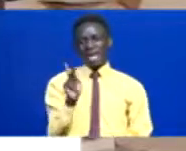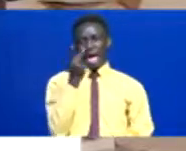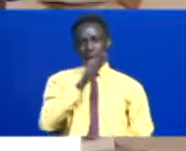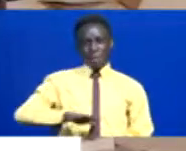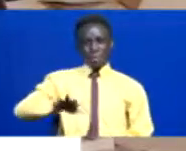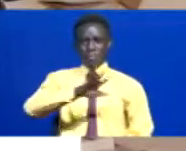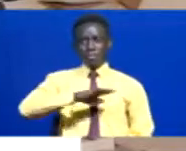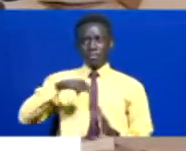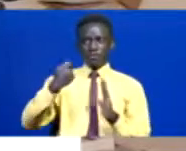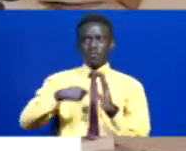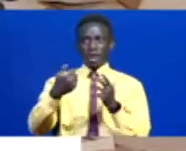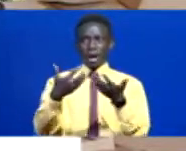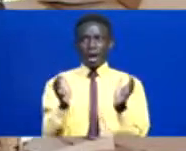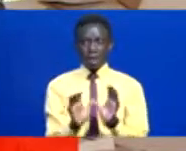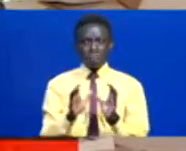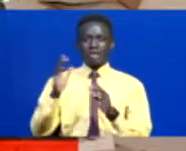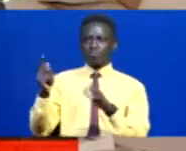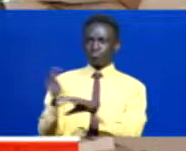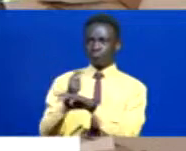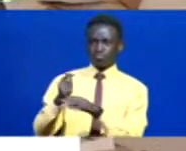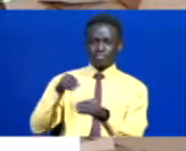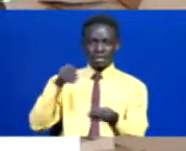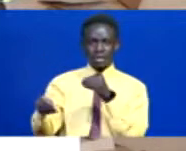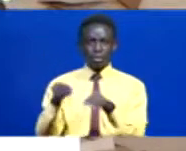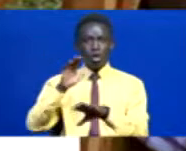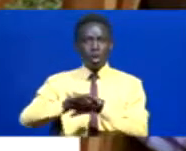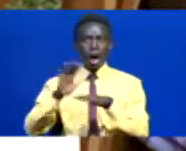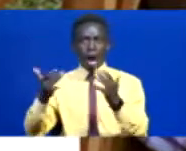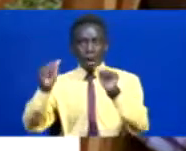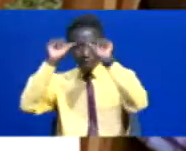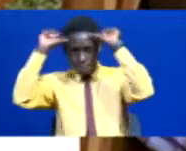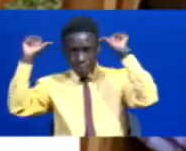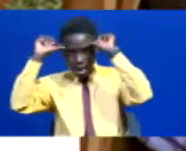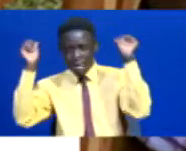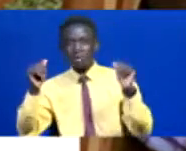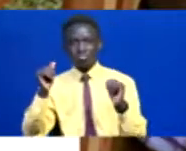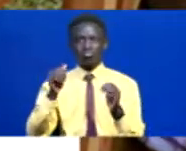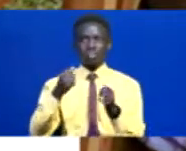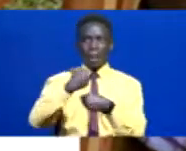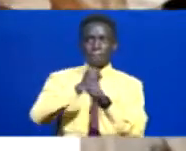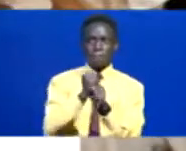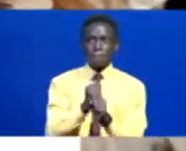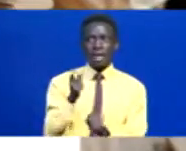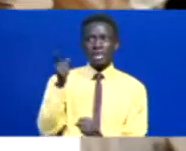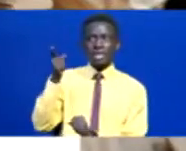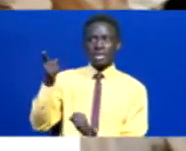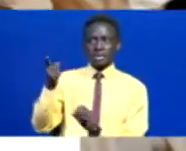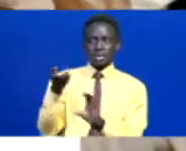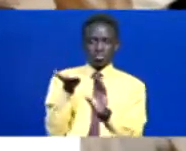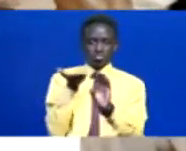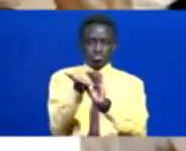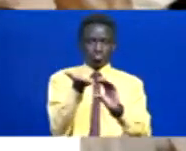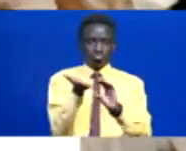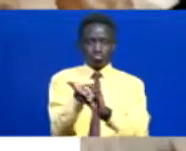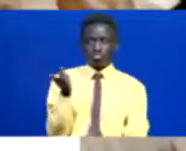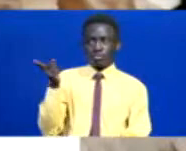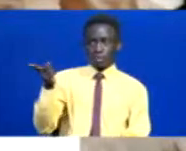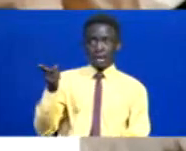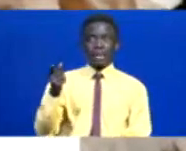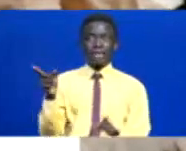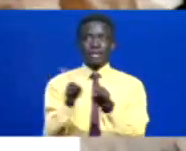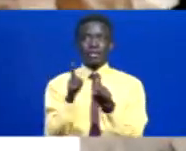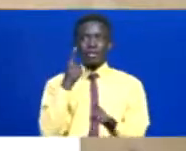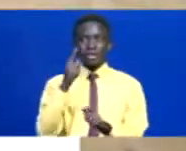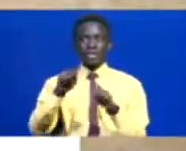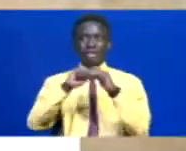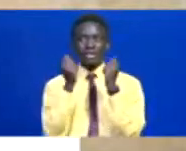on branding, marketing and manufacturing of khaki bags. The training will first focus on team leaders who will then transfer the